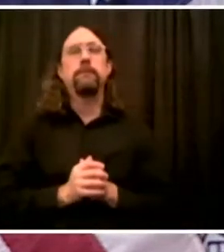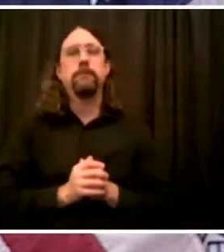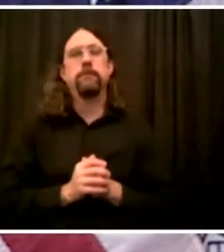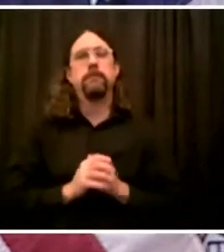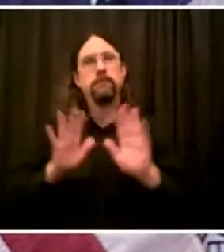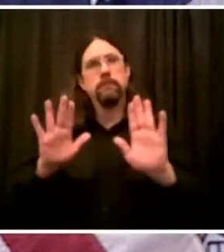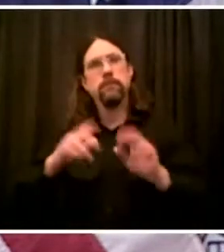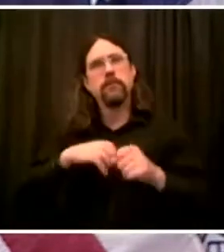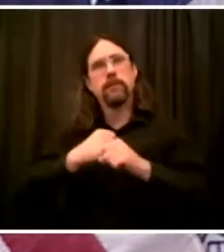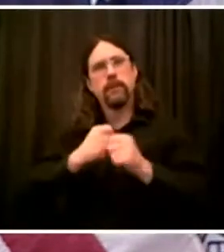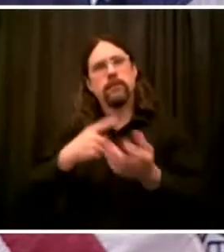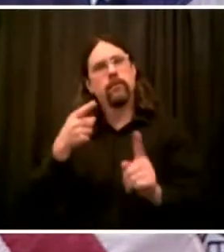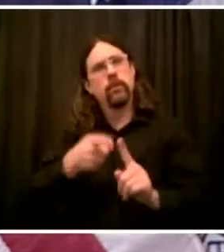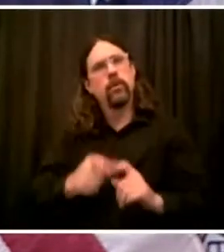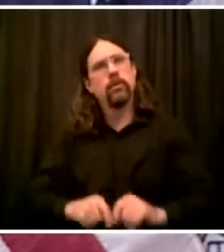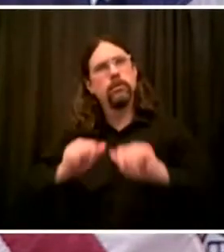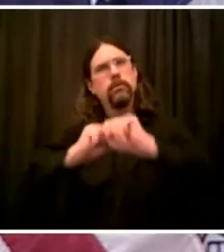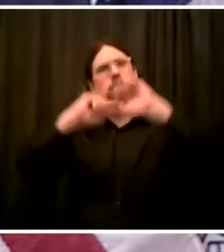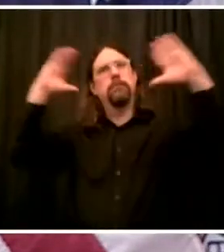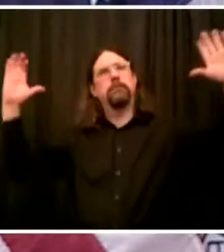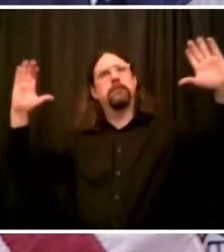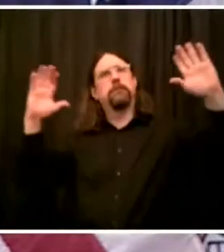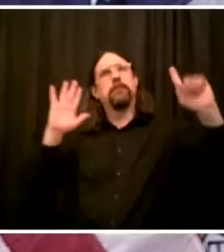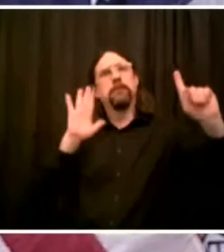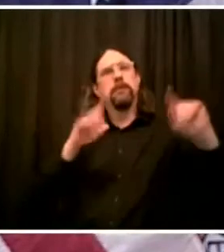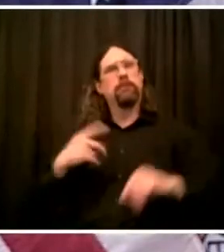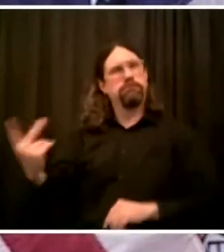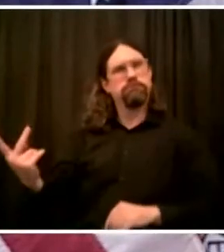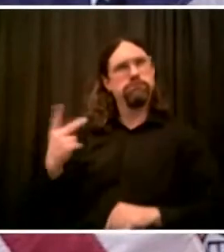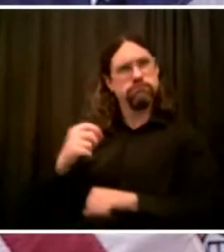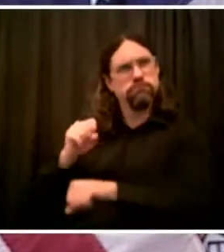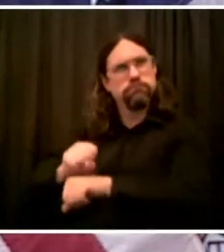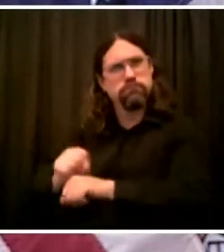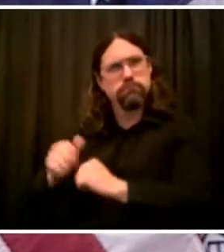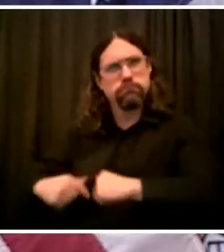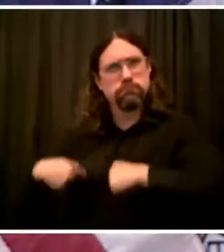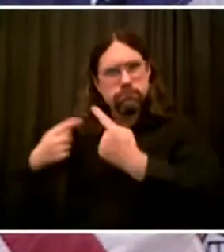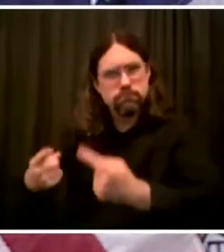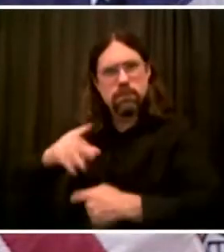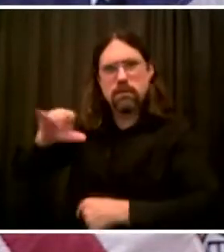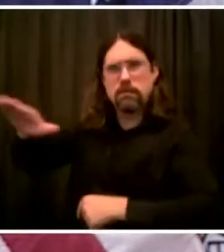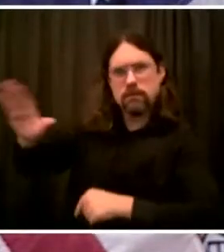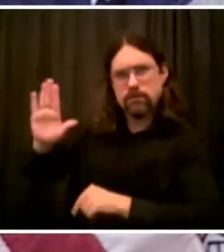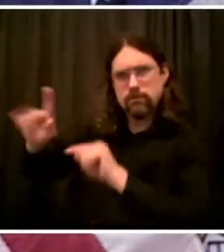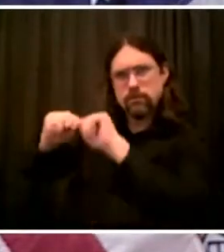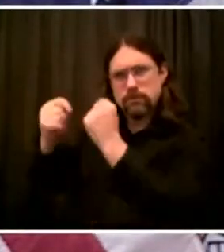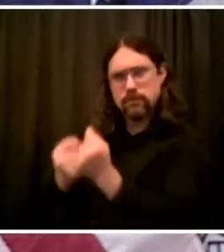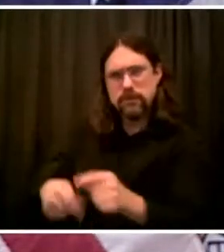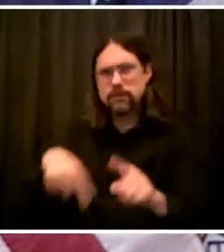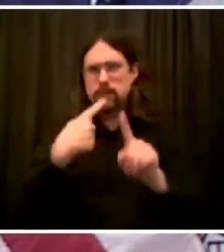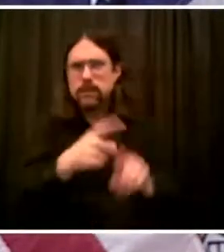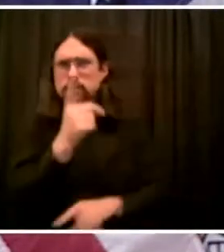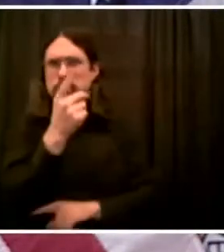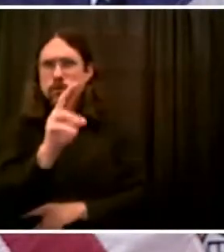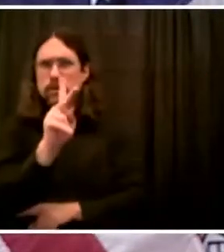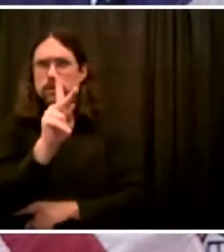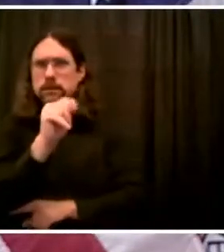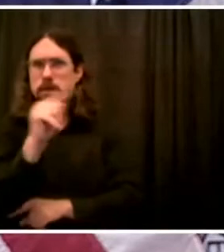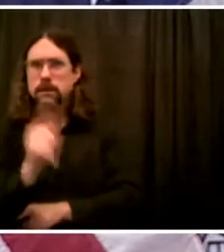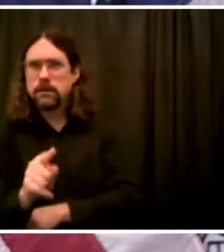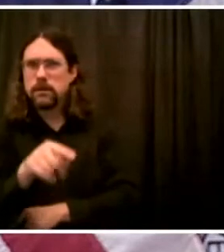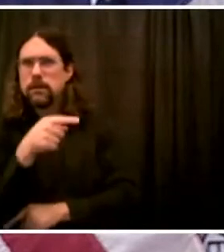Commissioner Barbeau and her team at the Health Department, Dr. Katz, his team at Health and Hospitals, Dr. Perea-Hense, Dr.